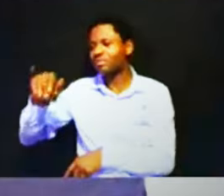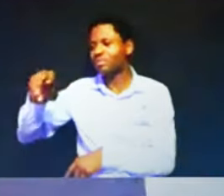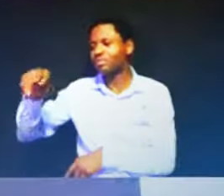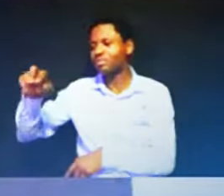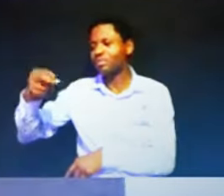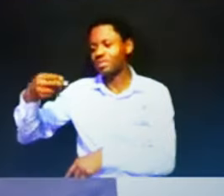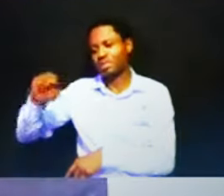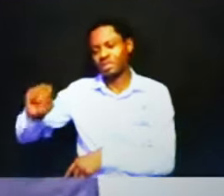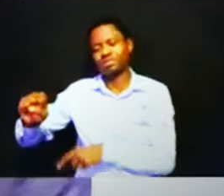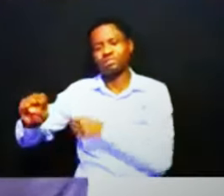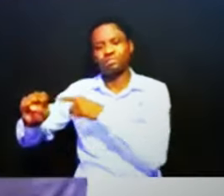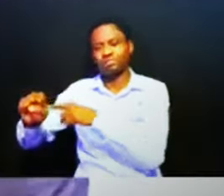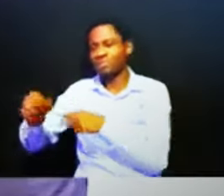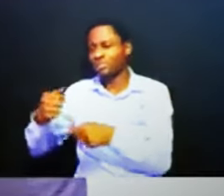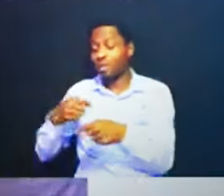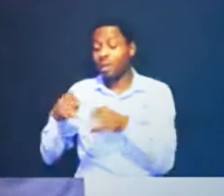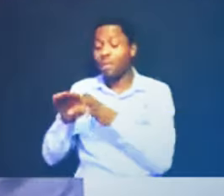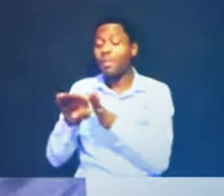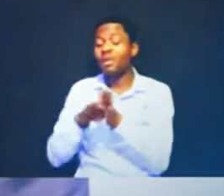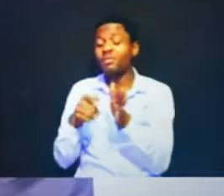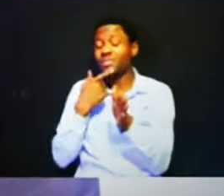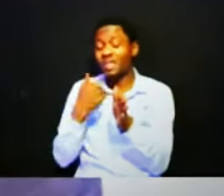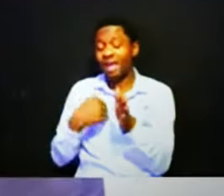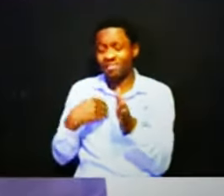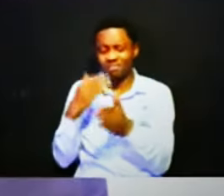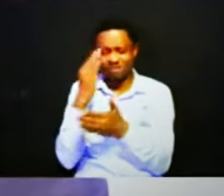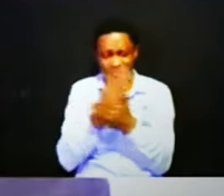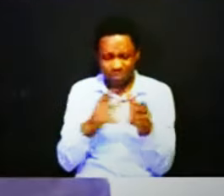not love their life even unto death.